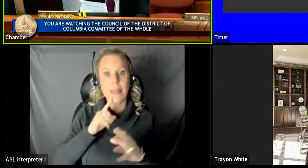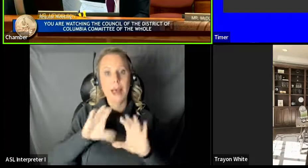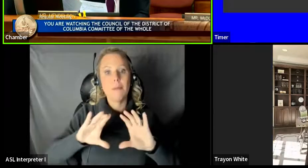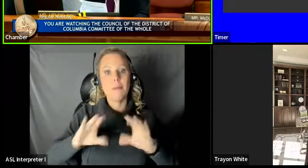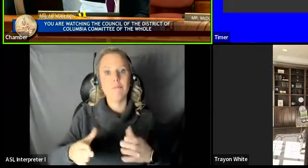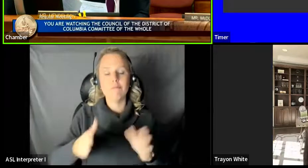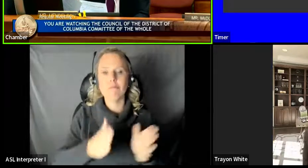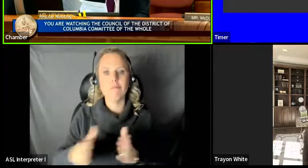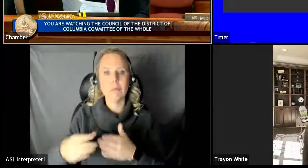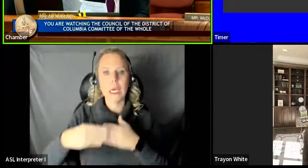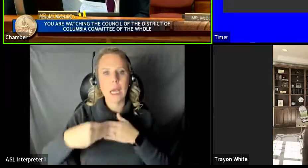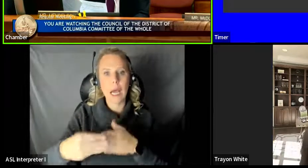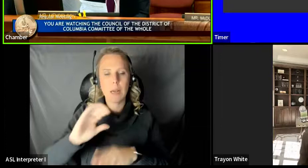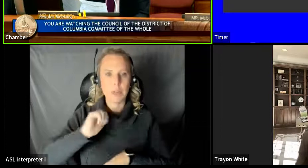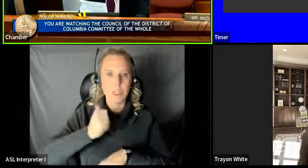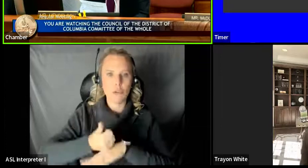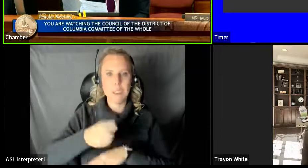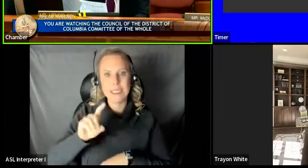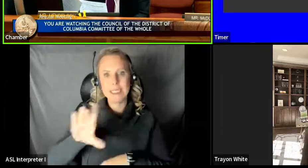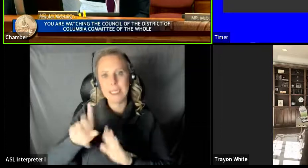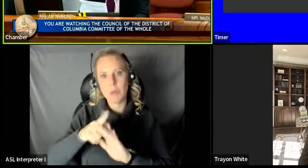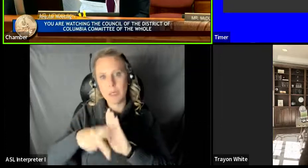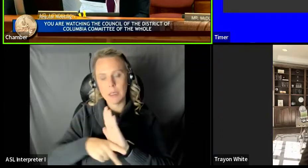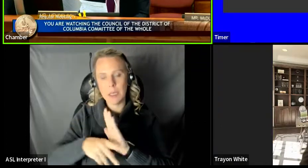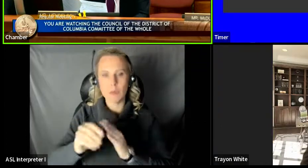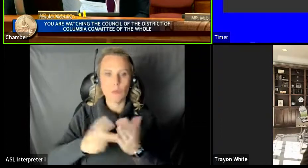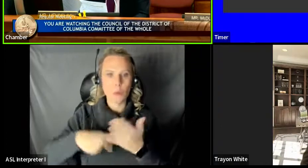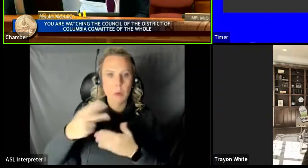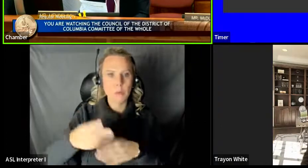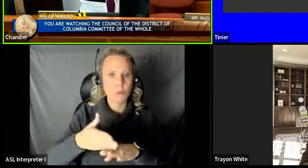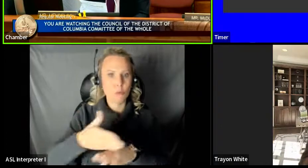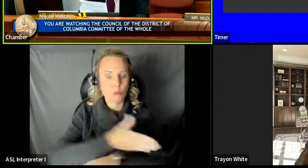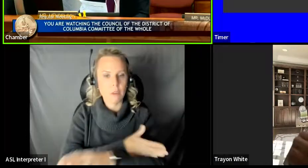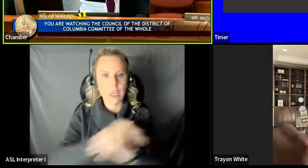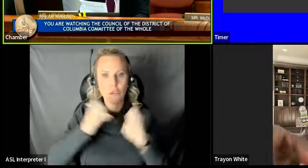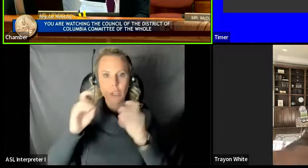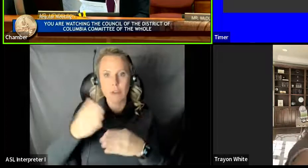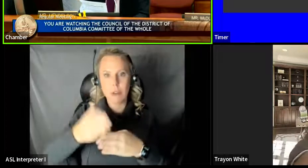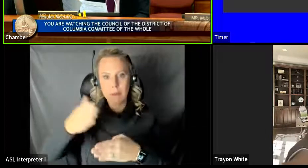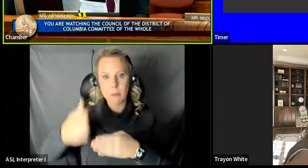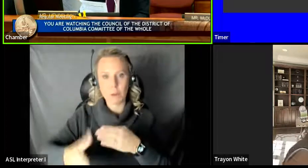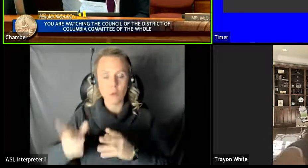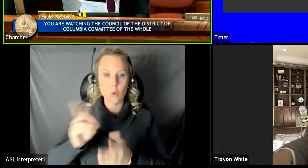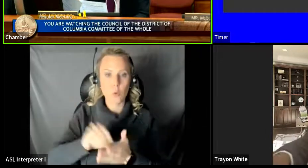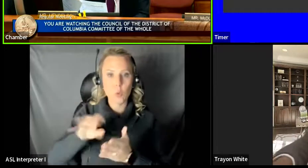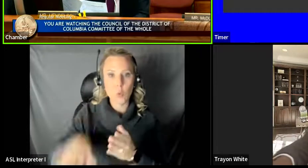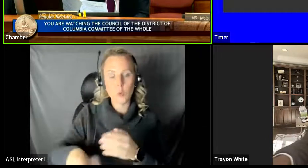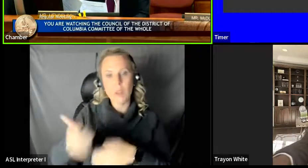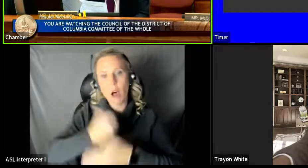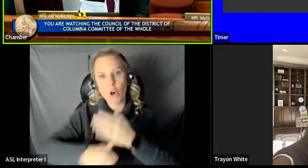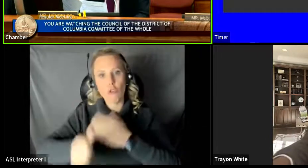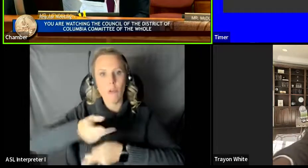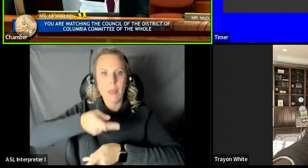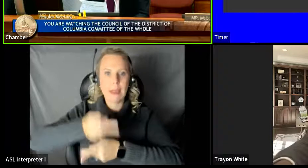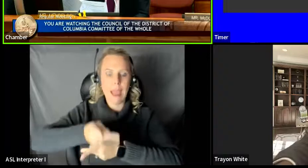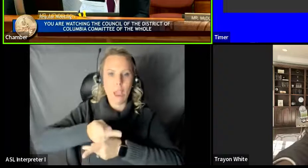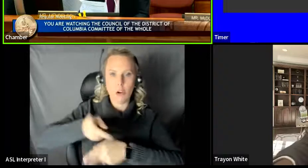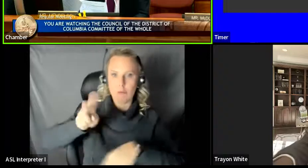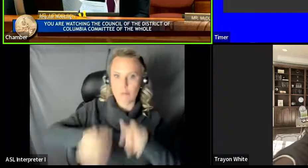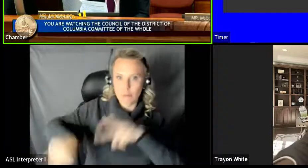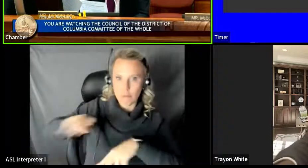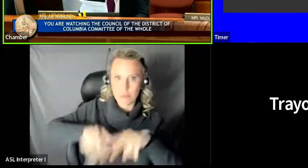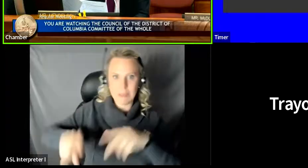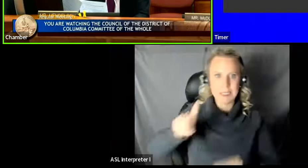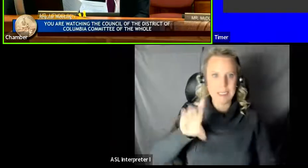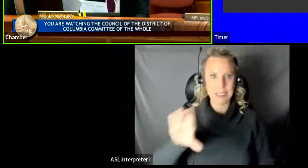policies that guide implementation of the district's policies and programs to improve educational outcomes for students in the care of the district. The